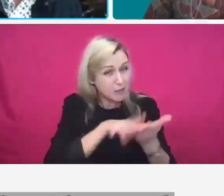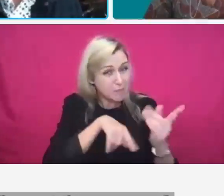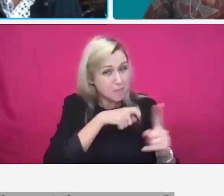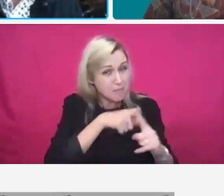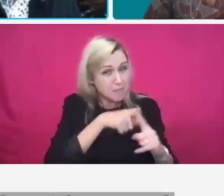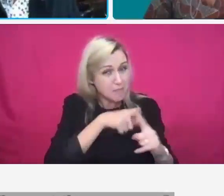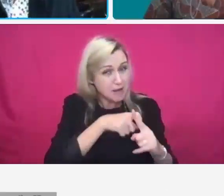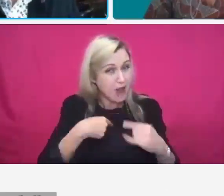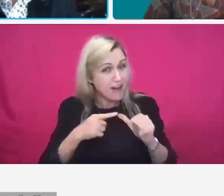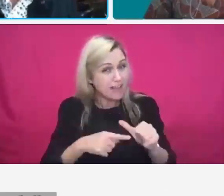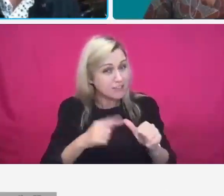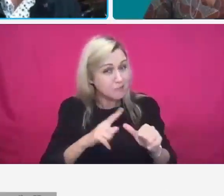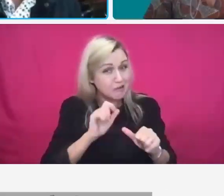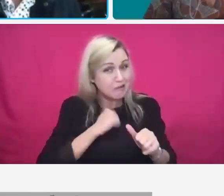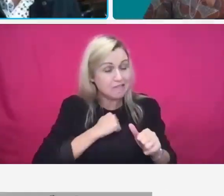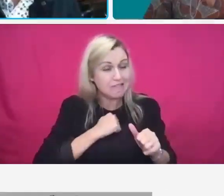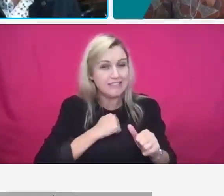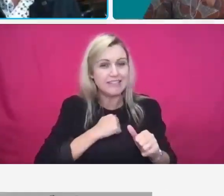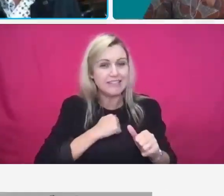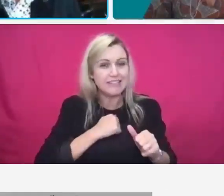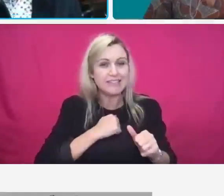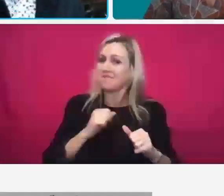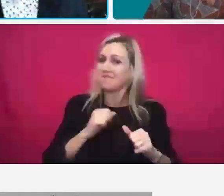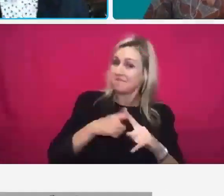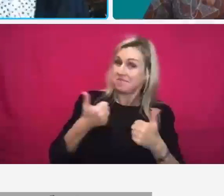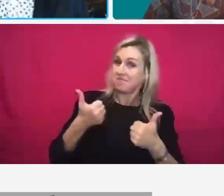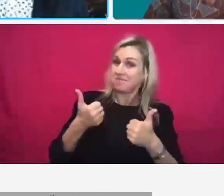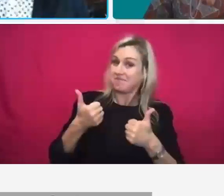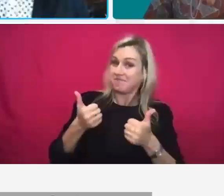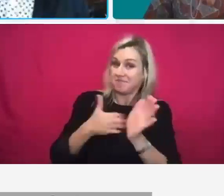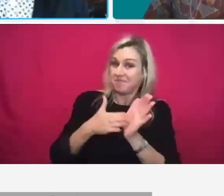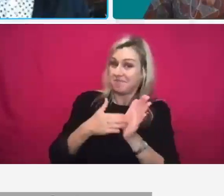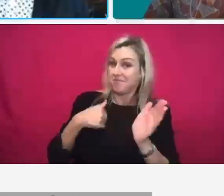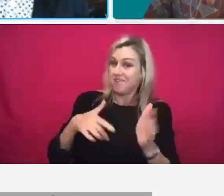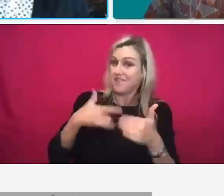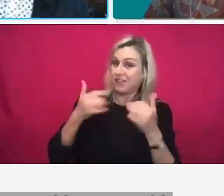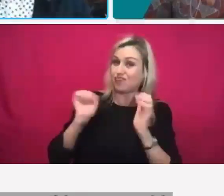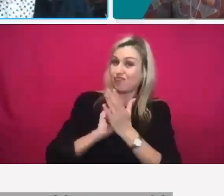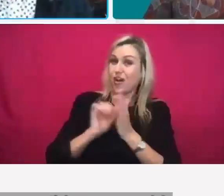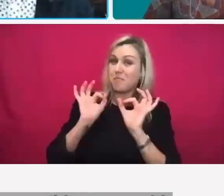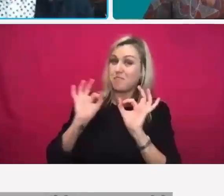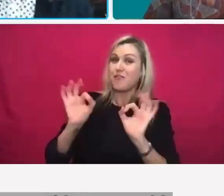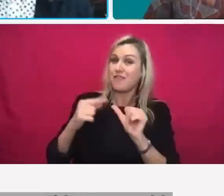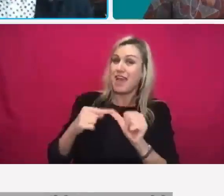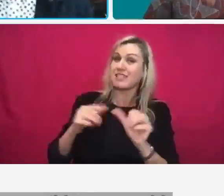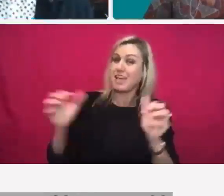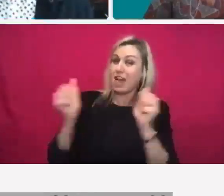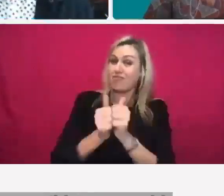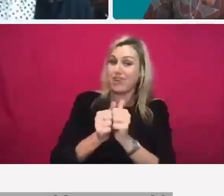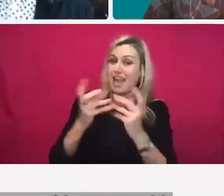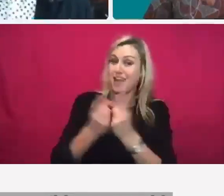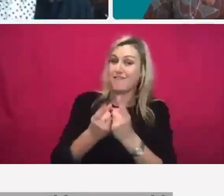corrected if I've got them wrong alternatively? No, I think that was the perfect answer. I completely agree with everything you